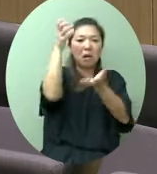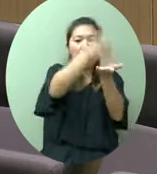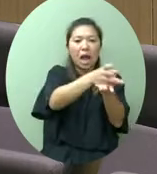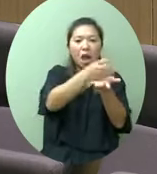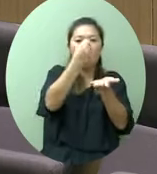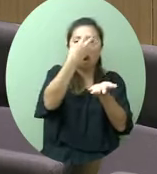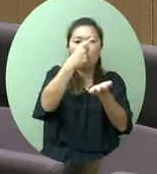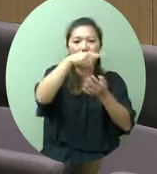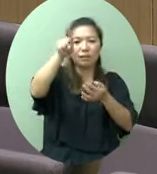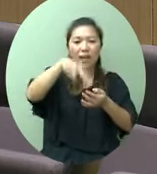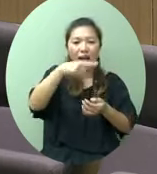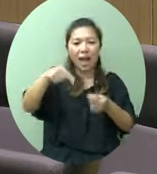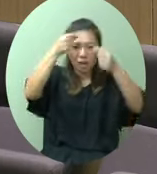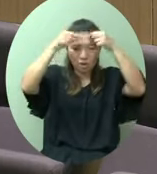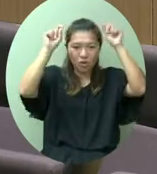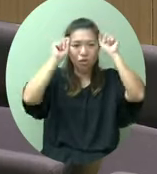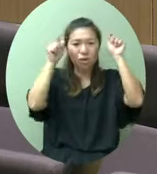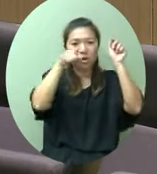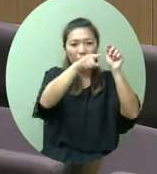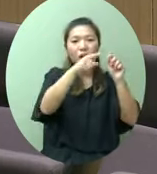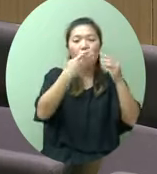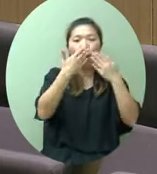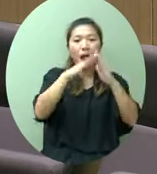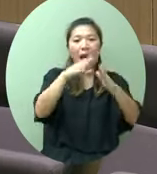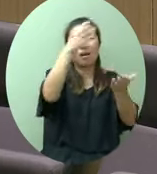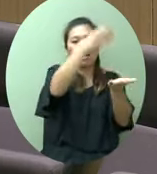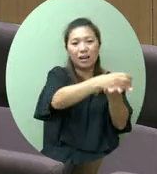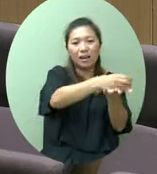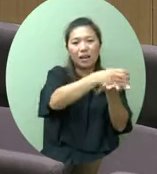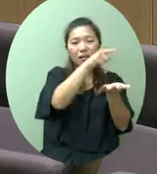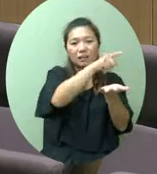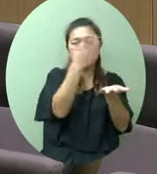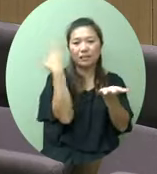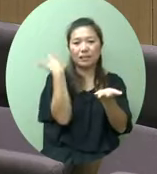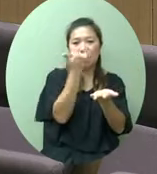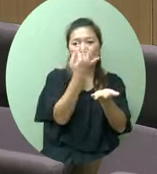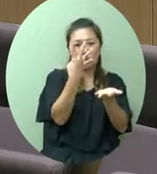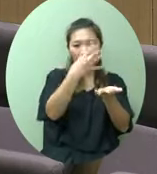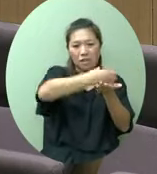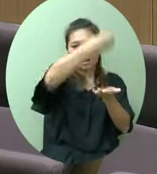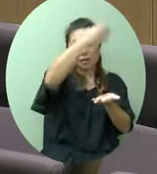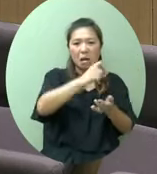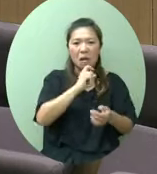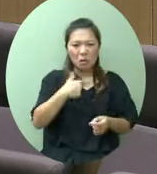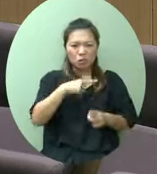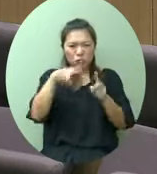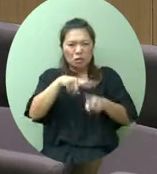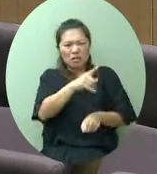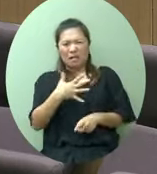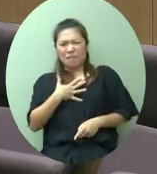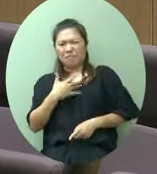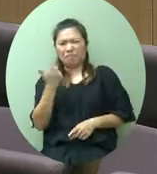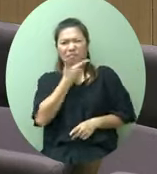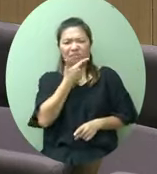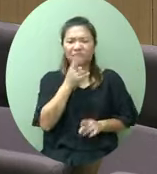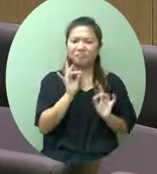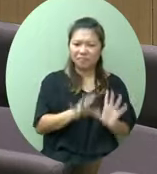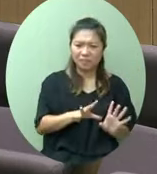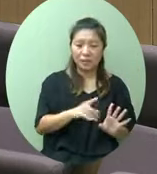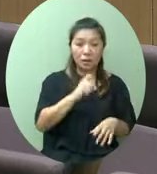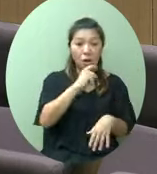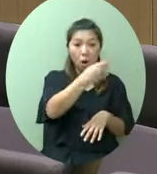profane. So as the Kong U's chancellor, what's your take on this? Second question, more district